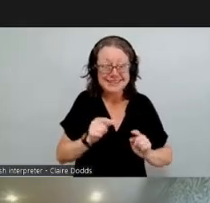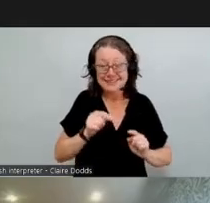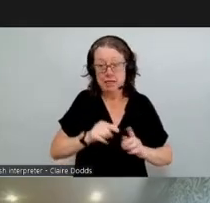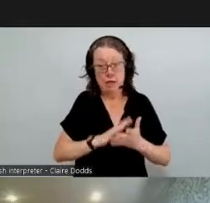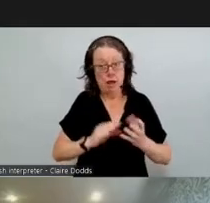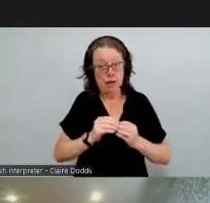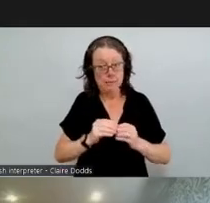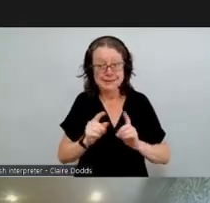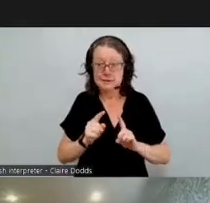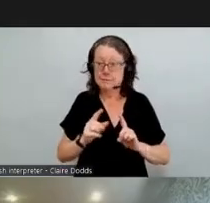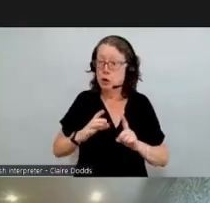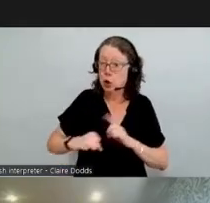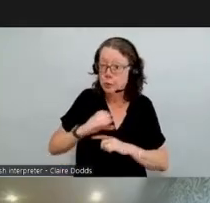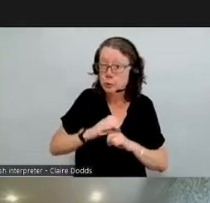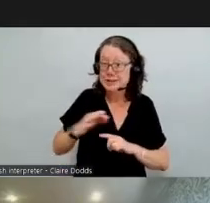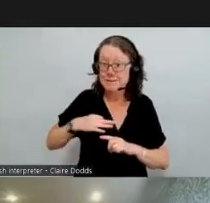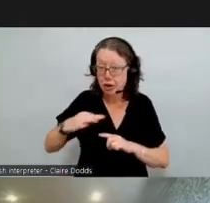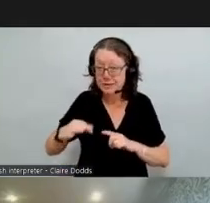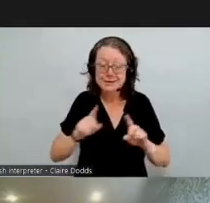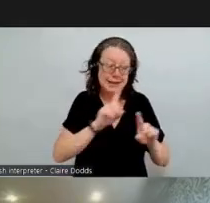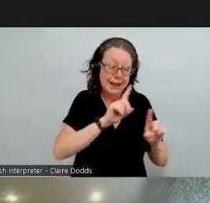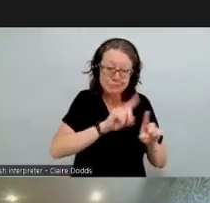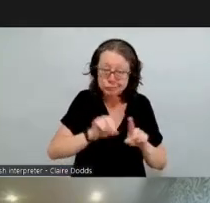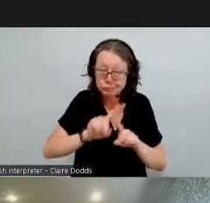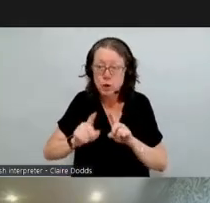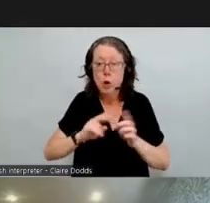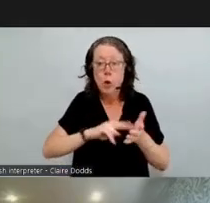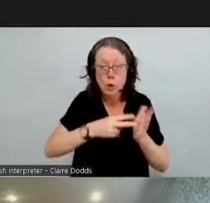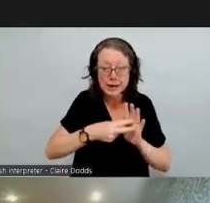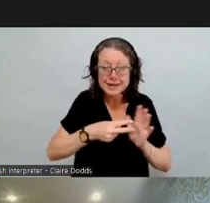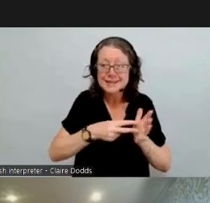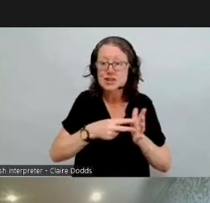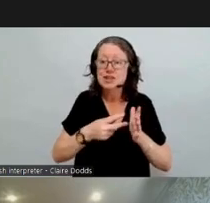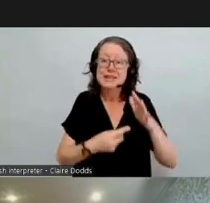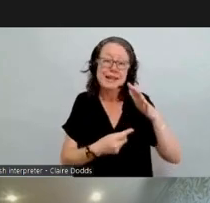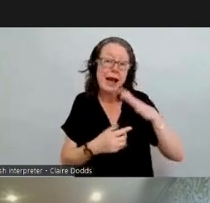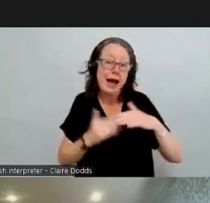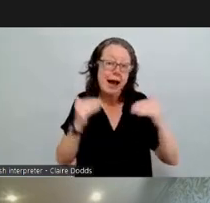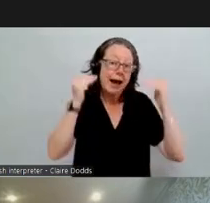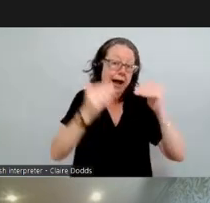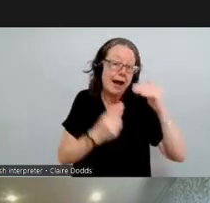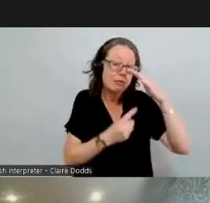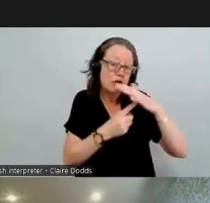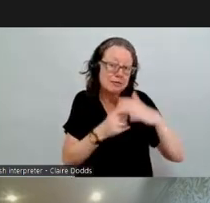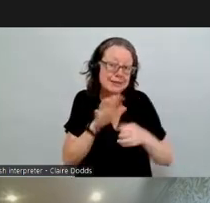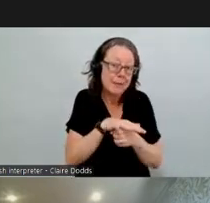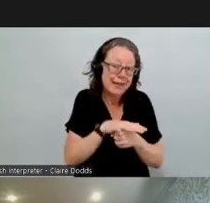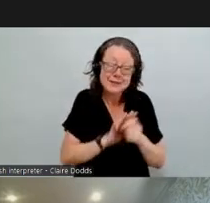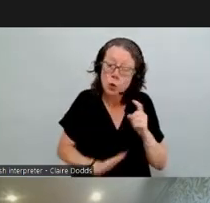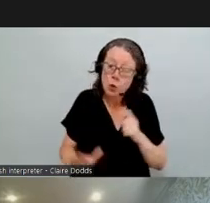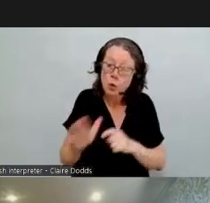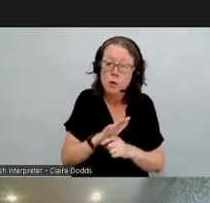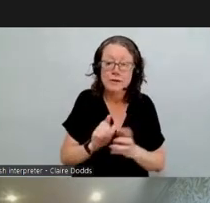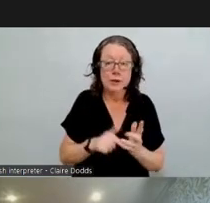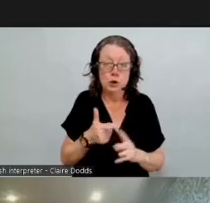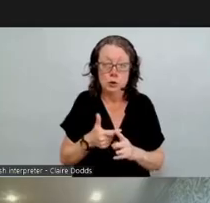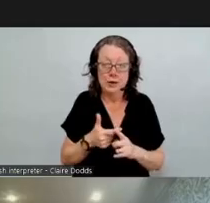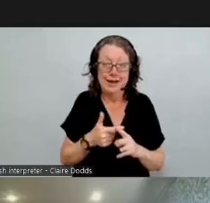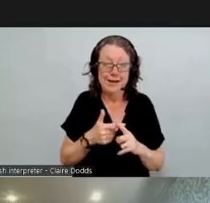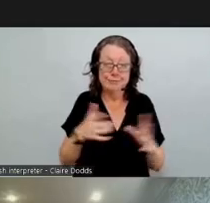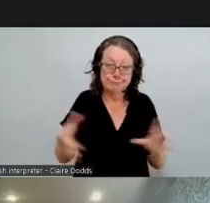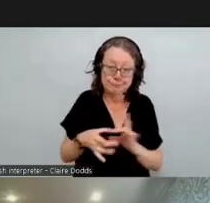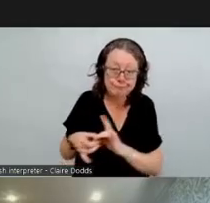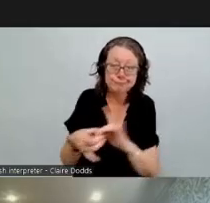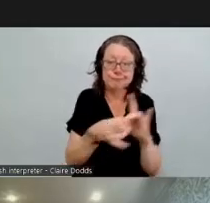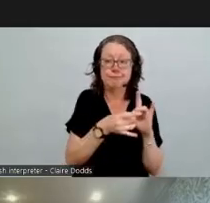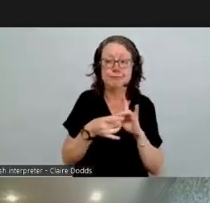volunteers, and of organisations in high priority places all around the country. And it's the approach that we have developed